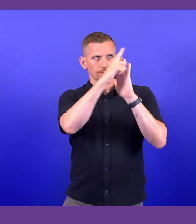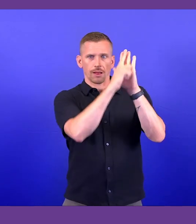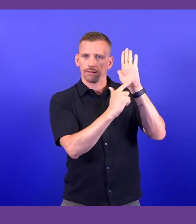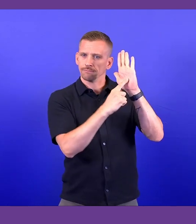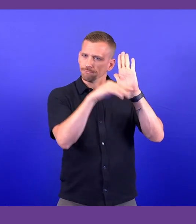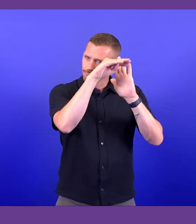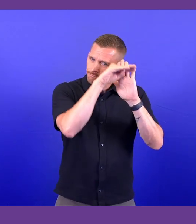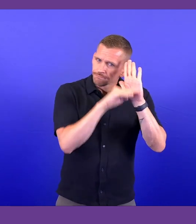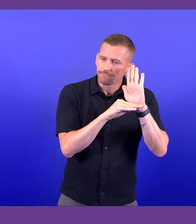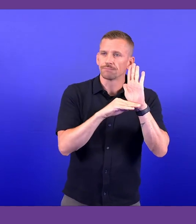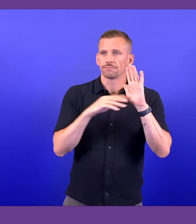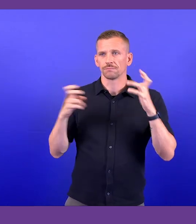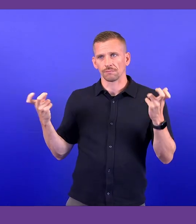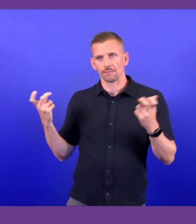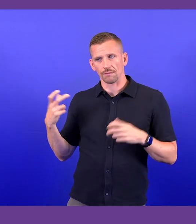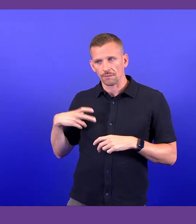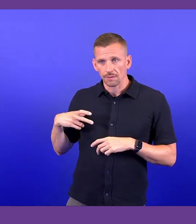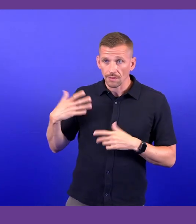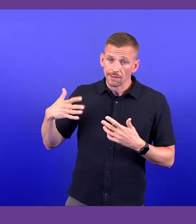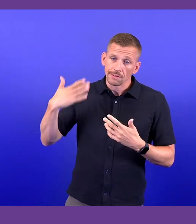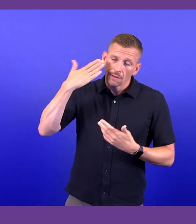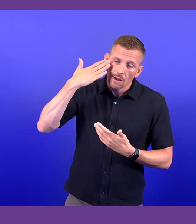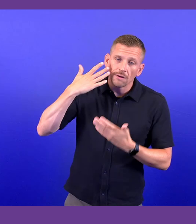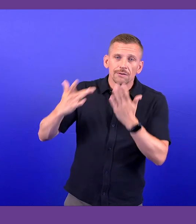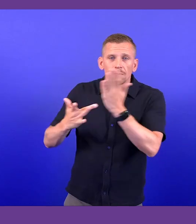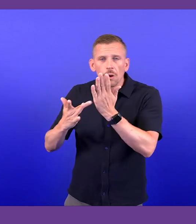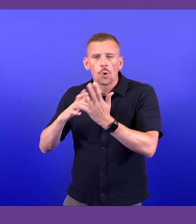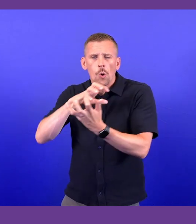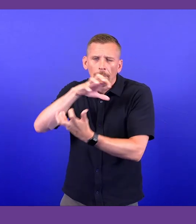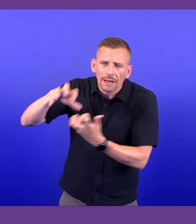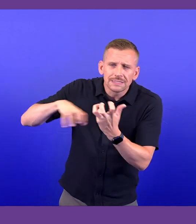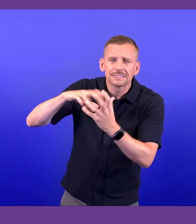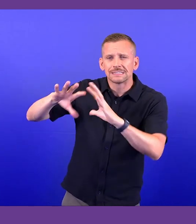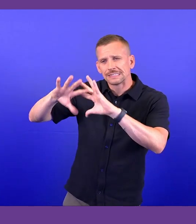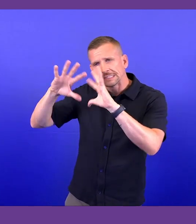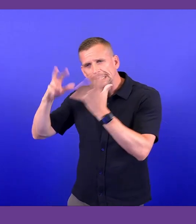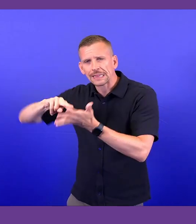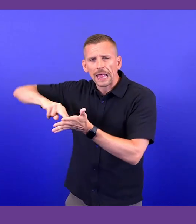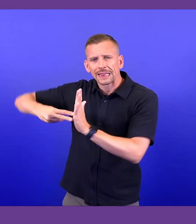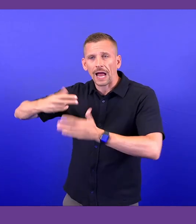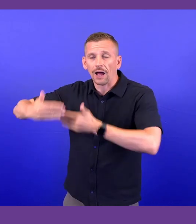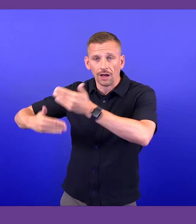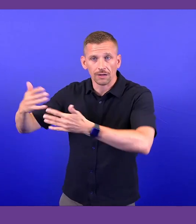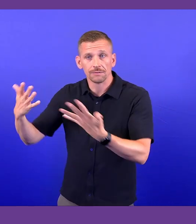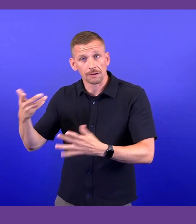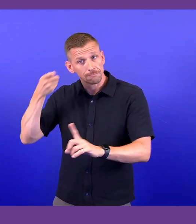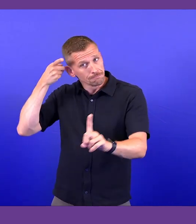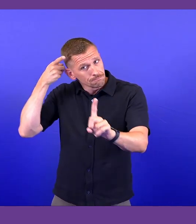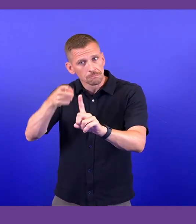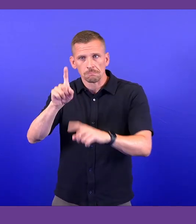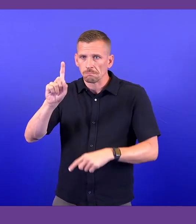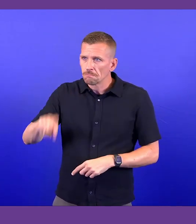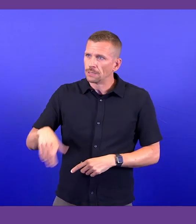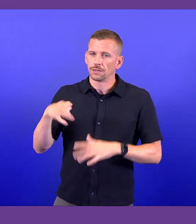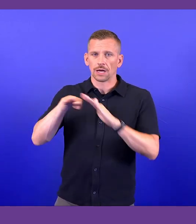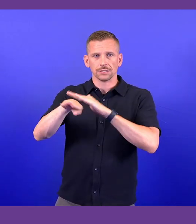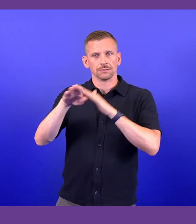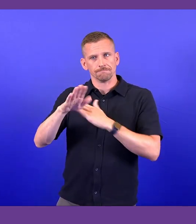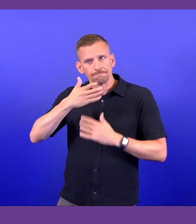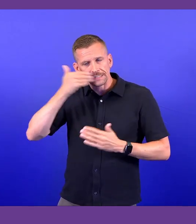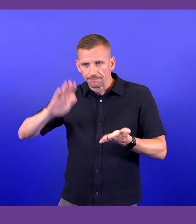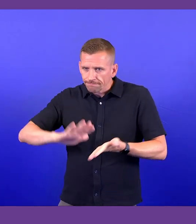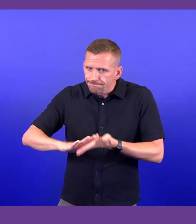it's complicated. And I think that's a very important area that we can improve access, I think, if we get the car industry to work with